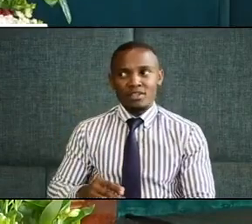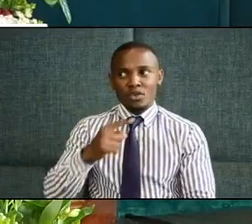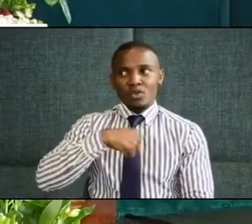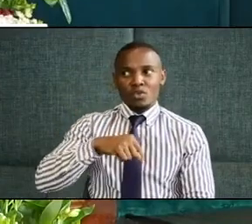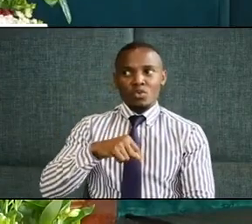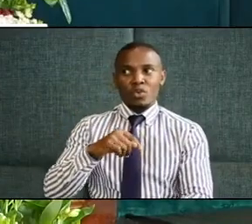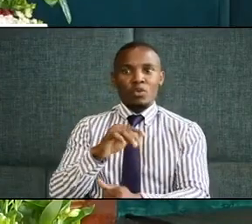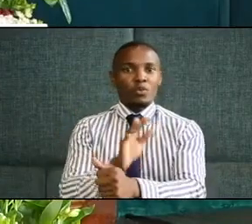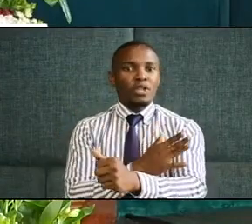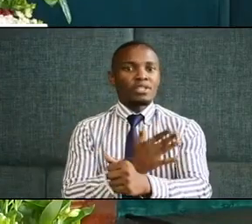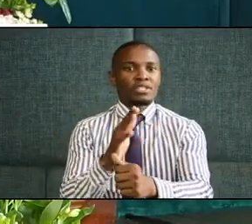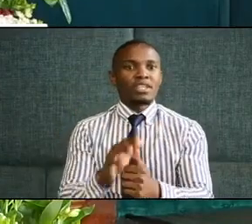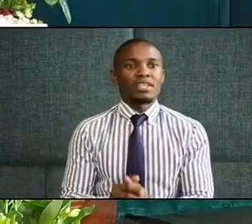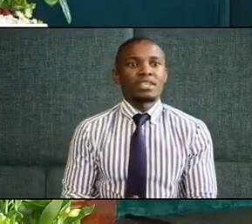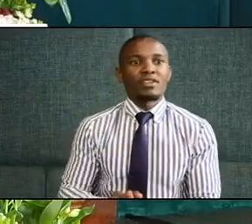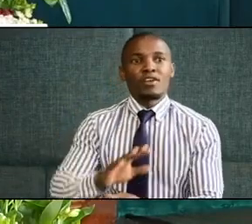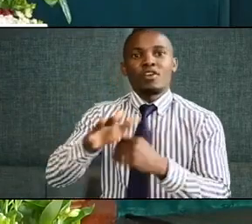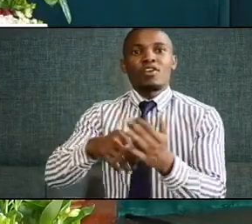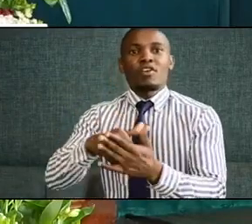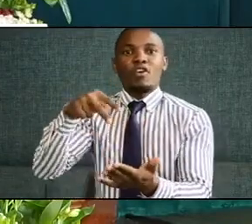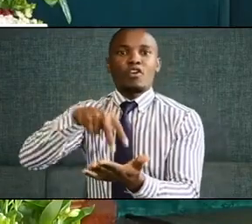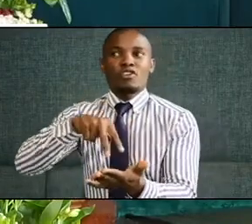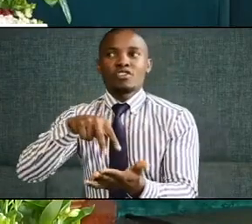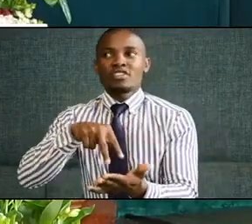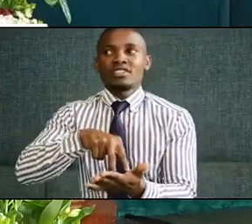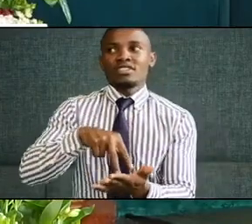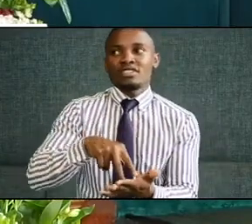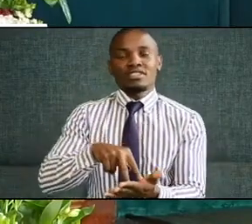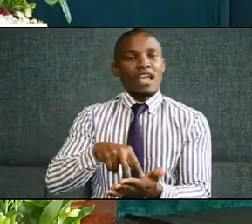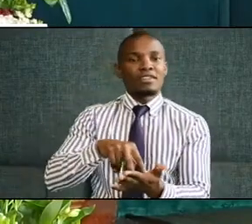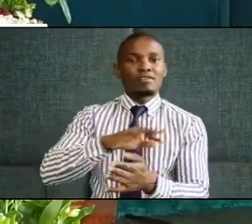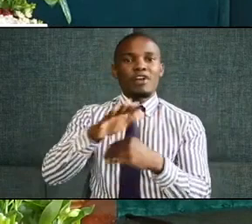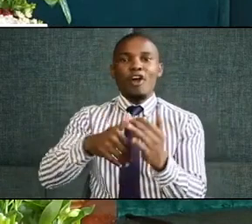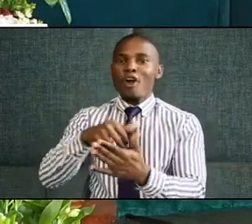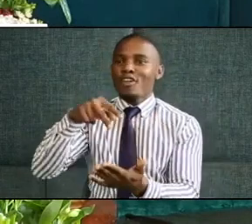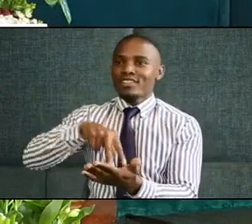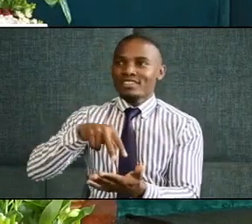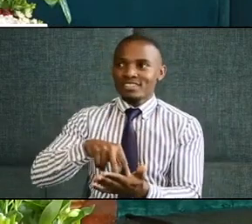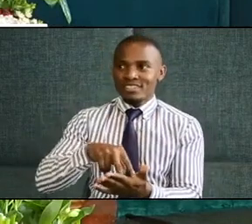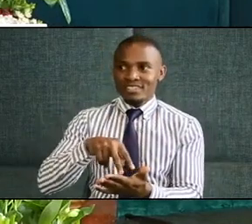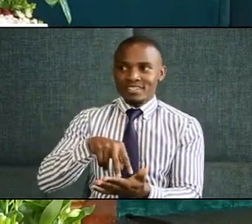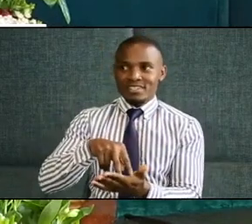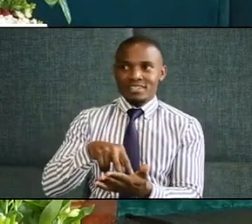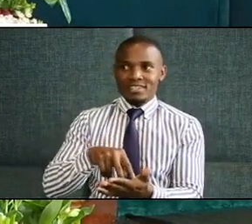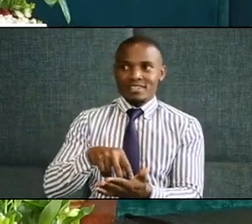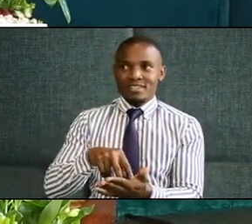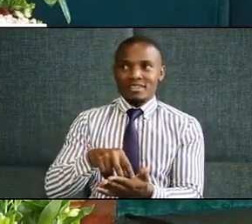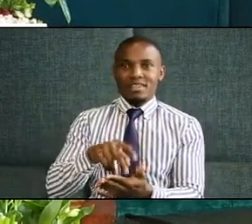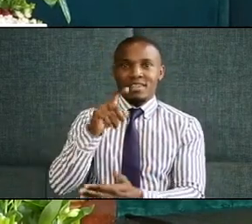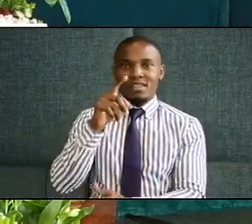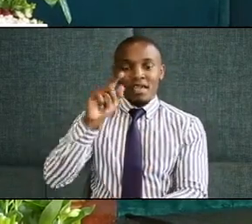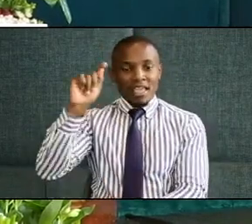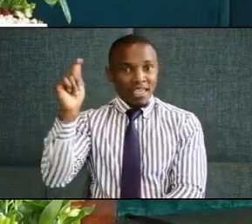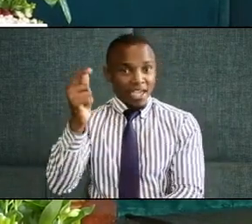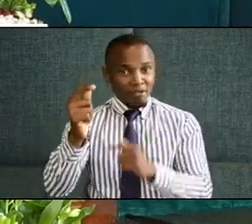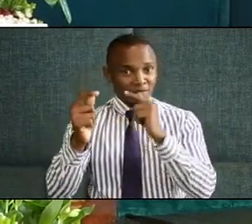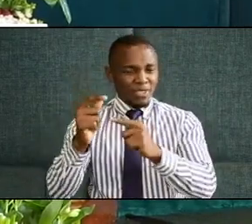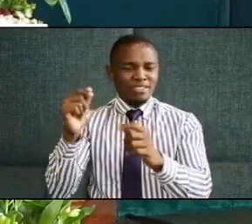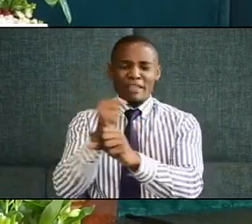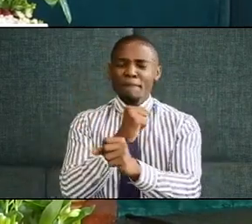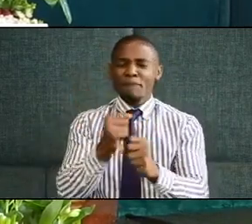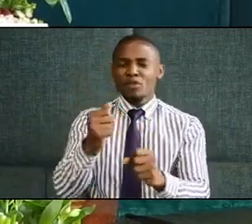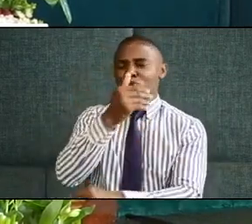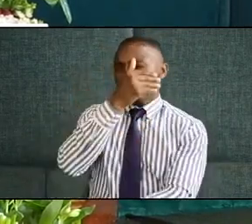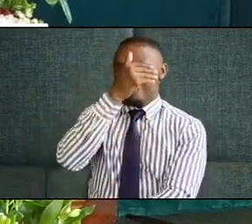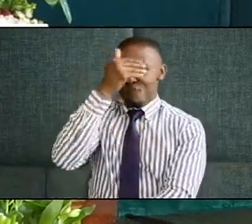today. Let's be upstanding. We are singing all the stanzas. Even if this is where my message ends, it must be sung. Kenya, you